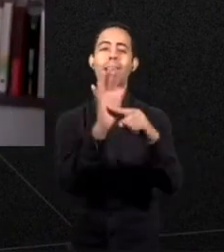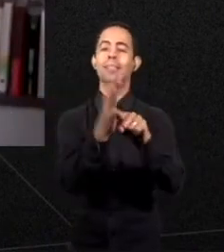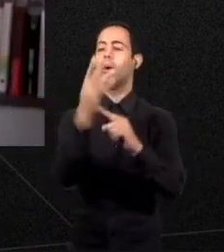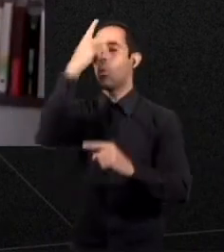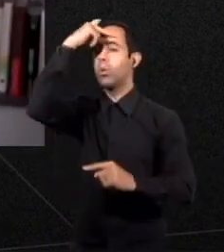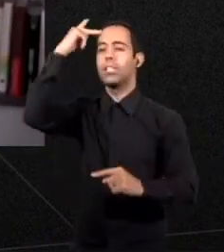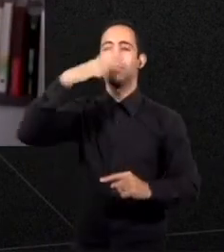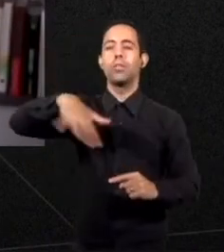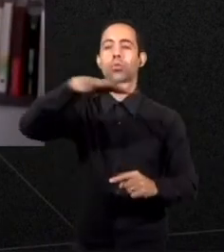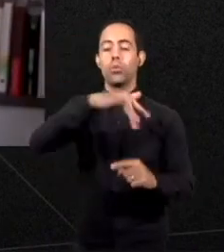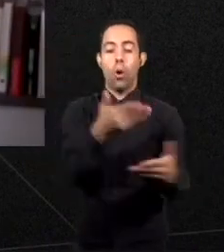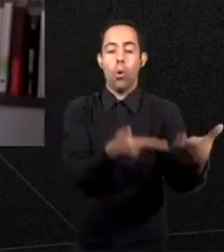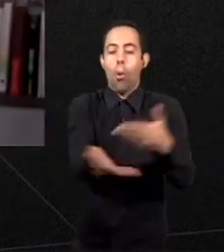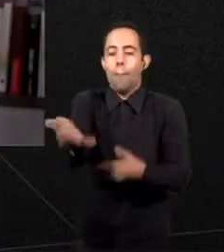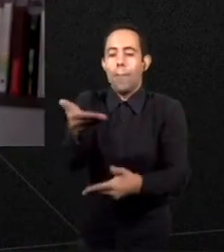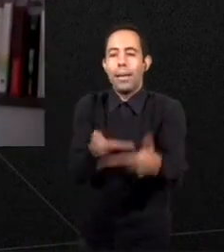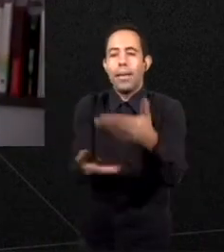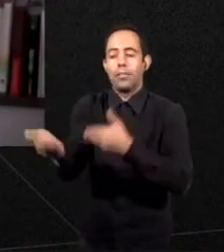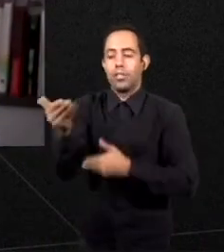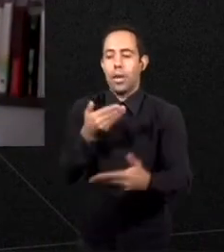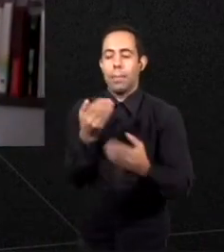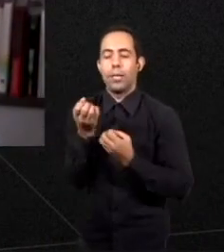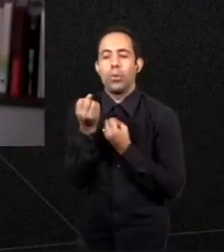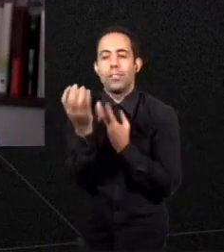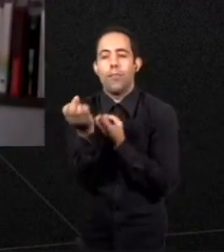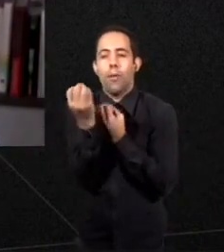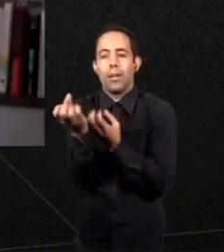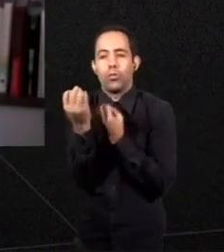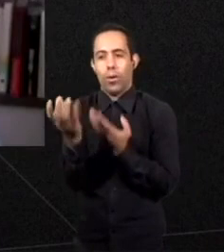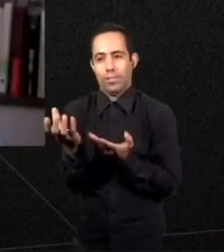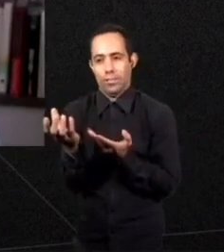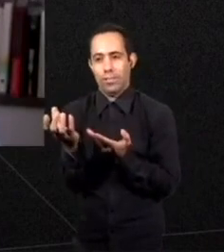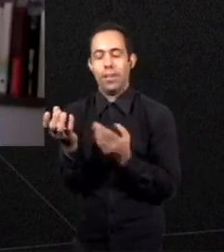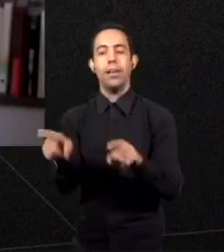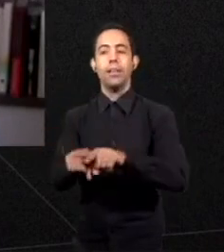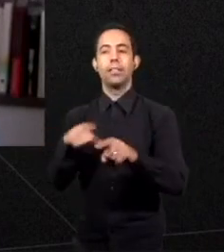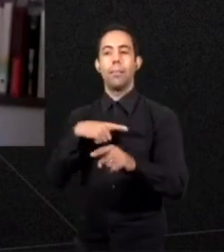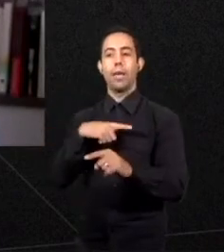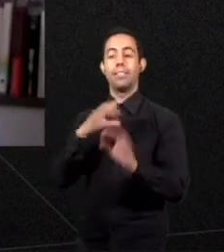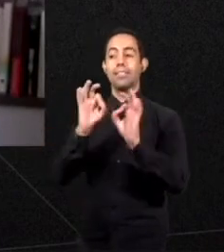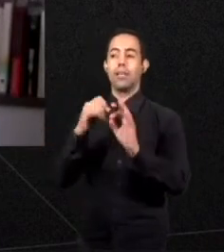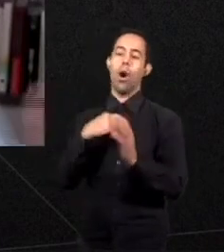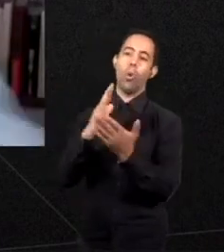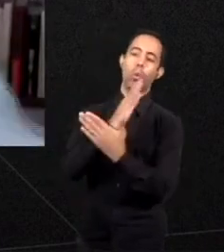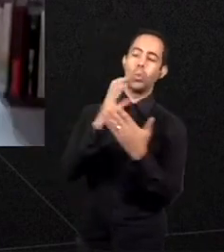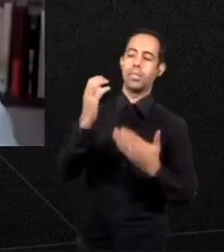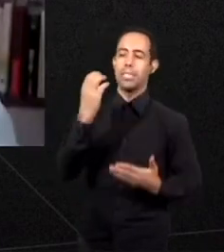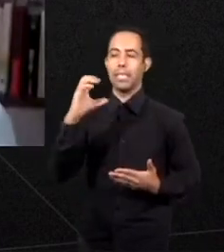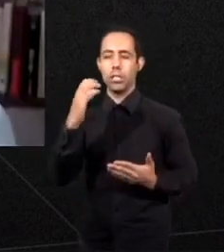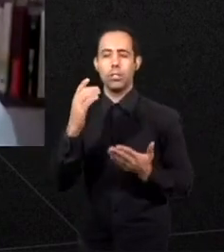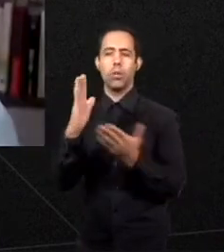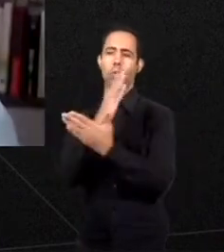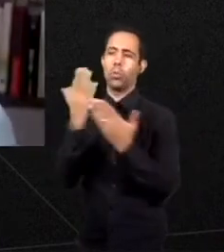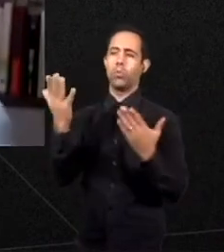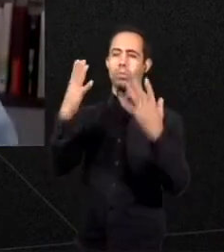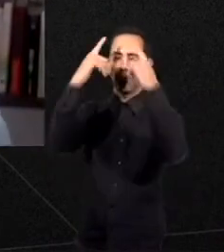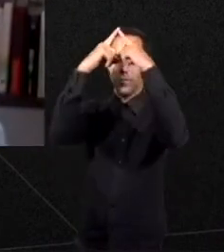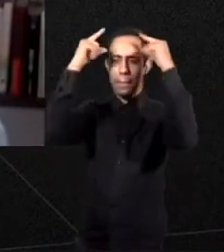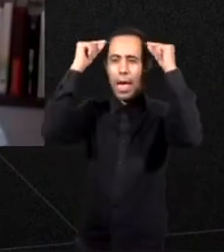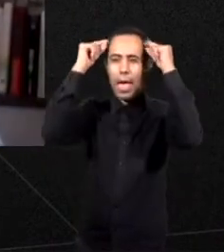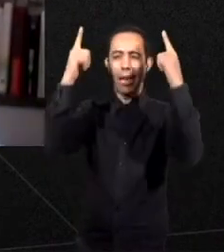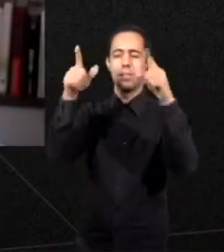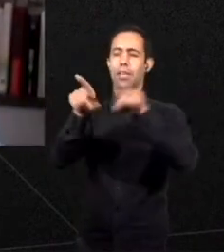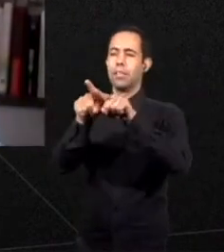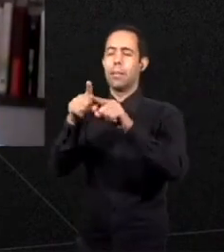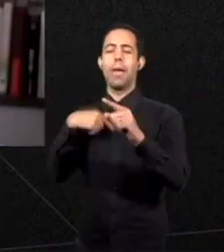information. When scientists and doctors and nurses and people in general in China